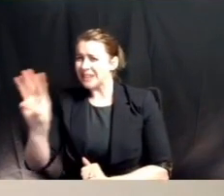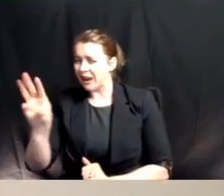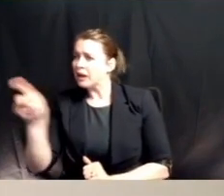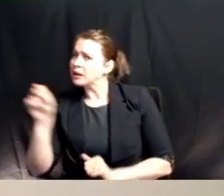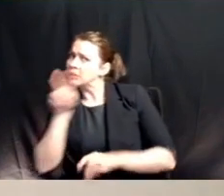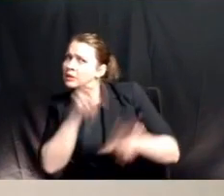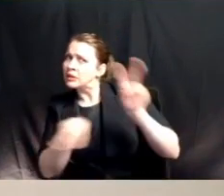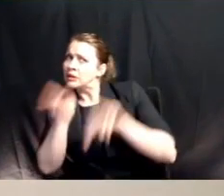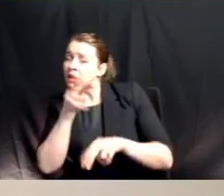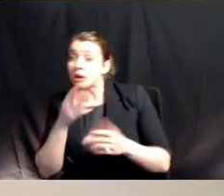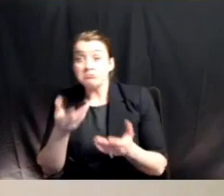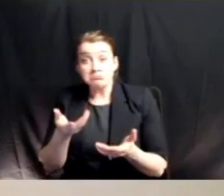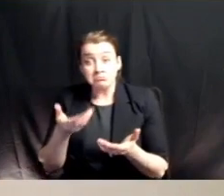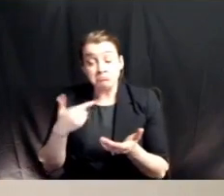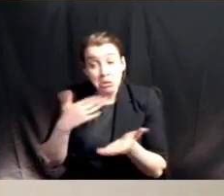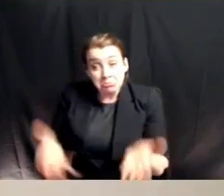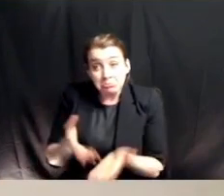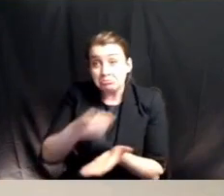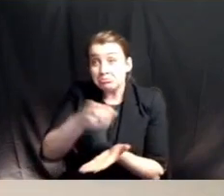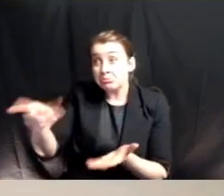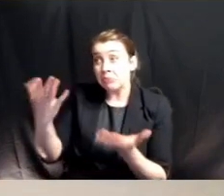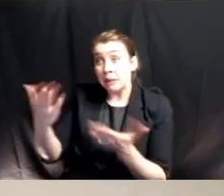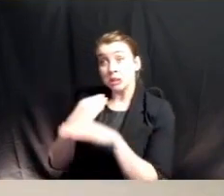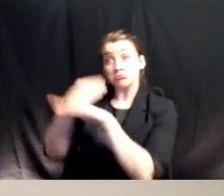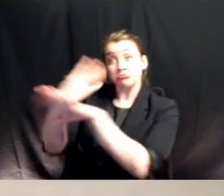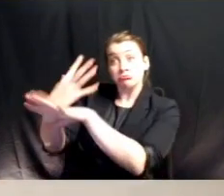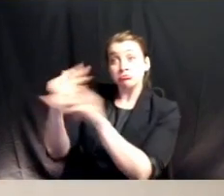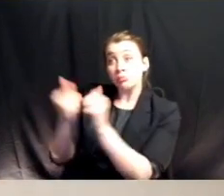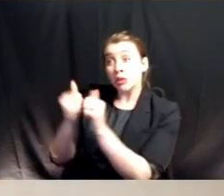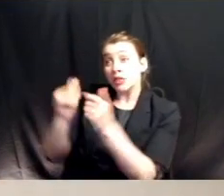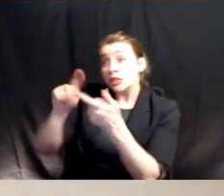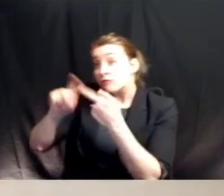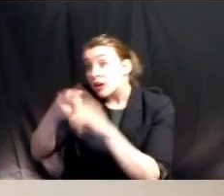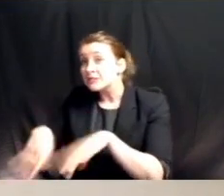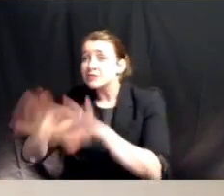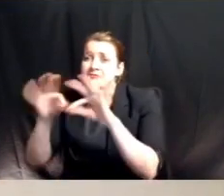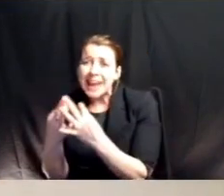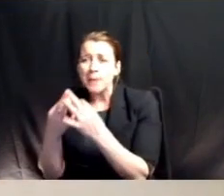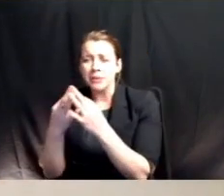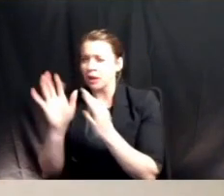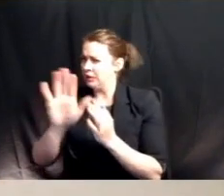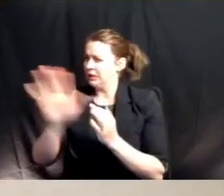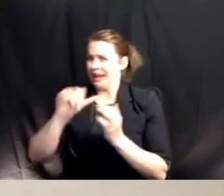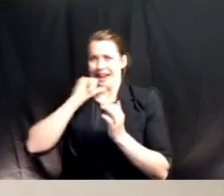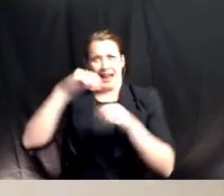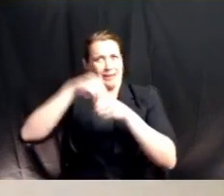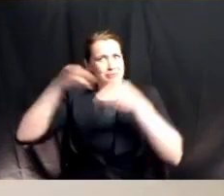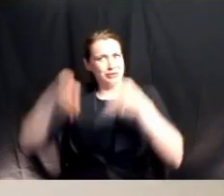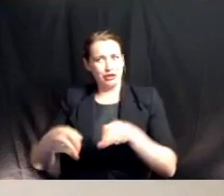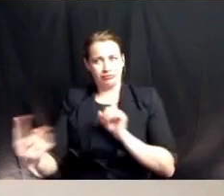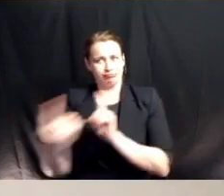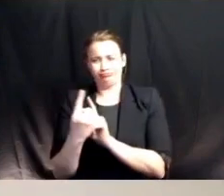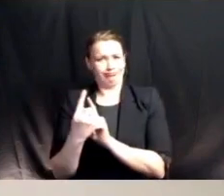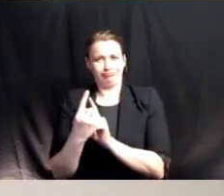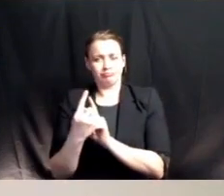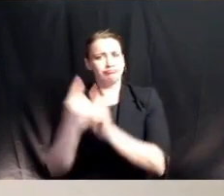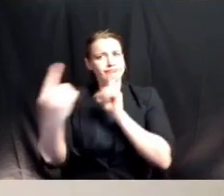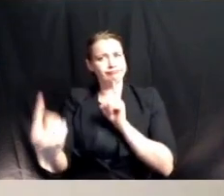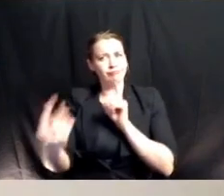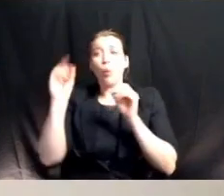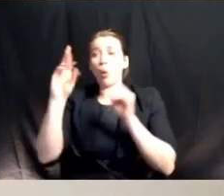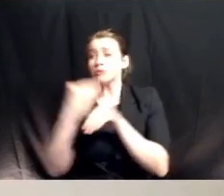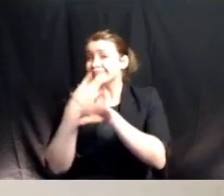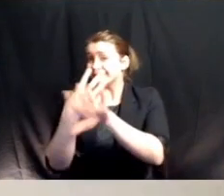others, not physically, but if there are, phone calls, if there are virtual connections, we're hoping that people are